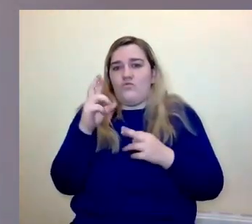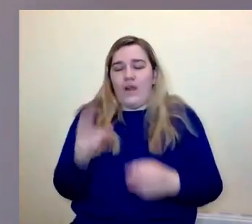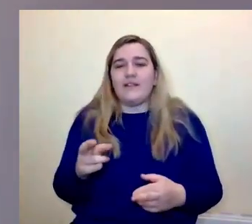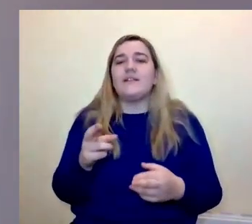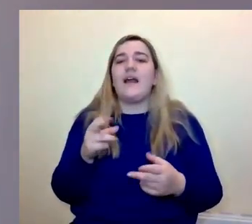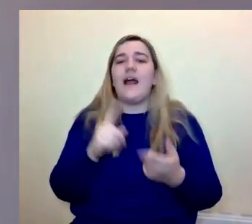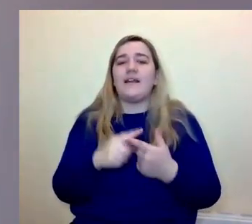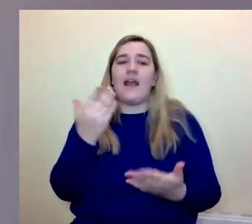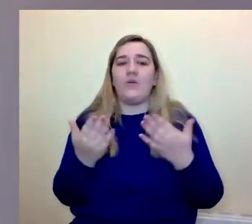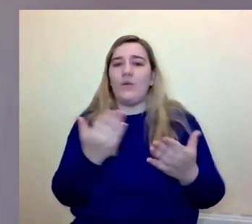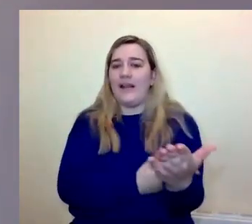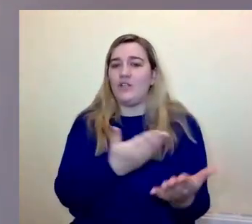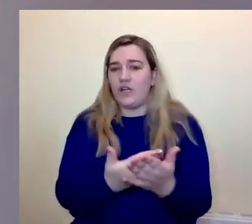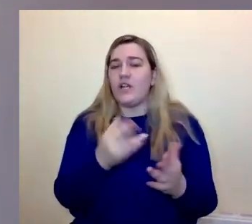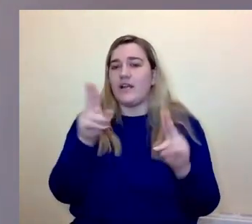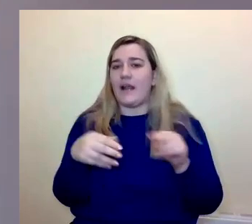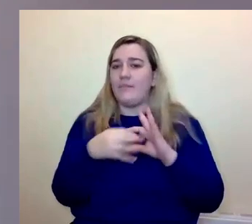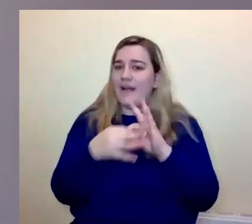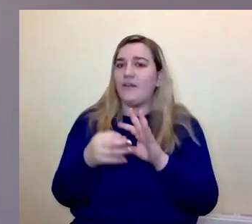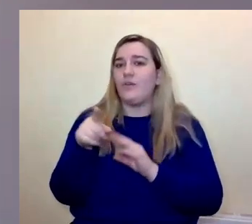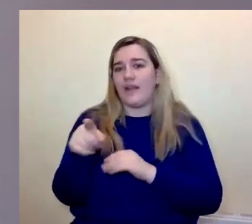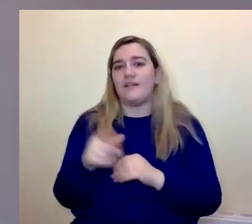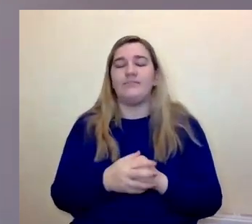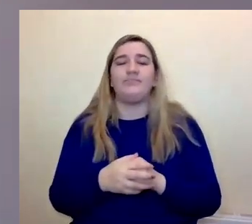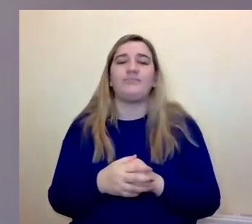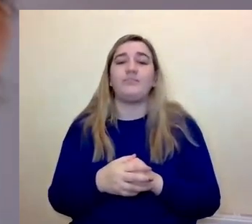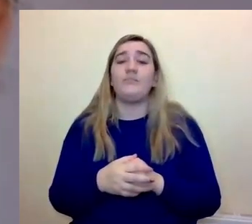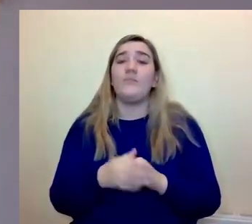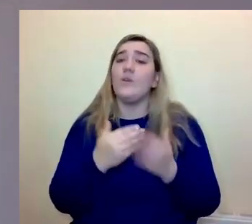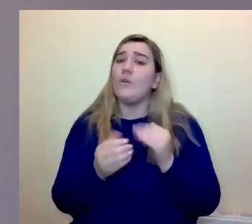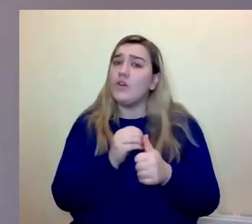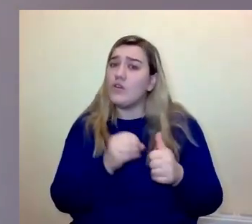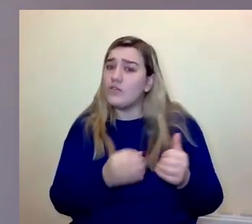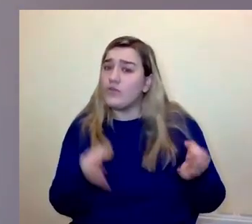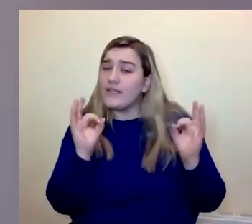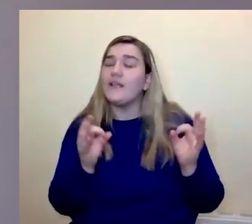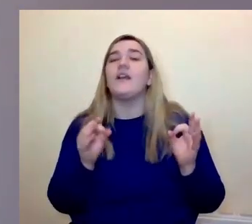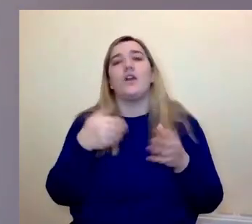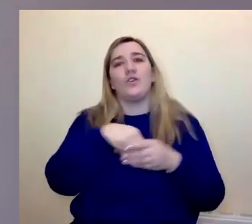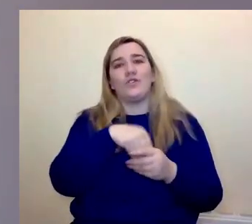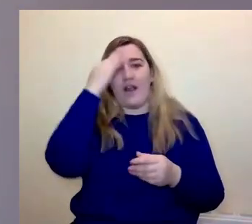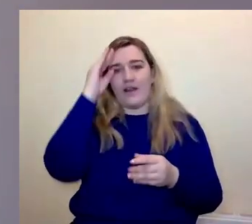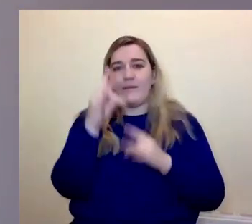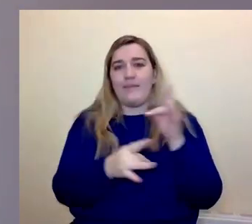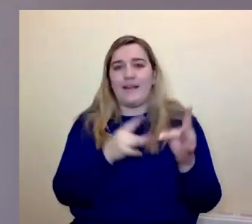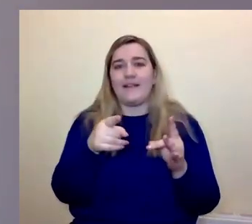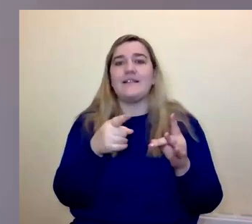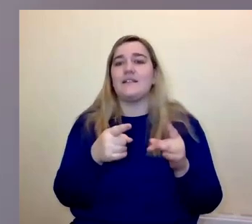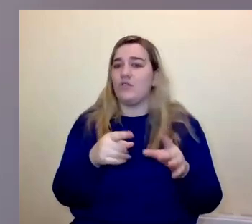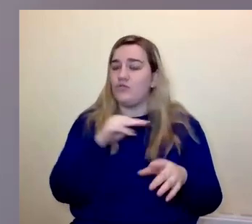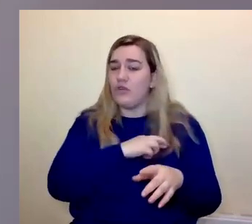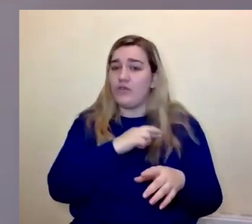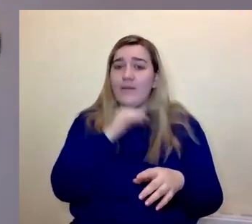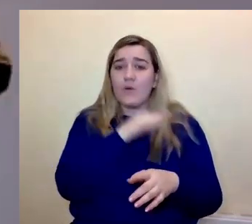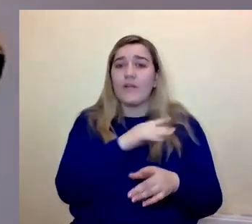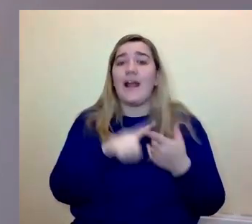legislation can mean for them. And what is also great is that Inclusion Ireland is making these materials and all of the supporting resources available